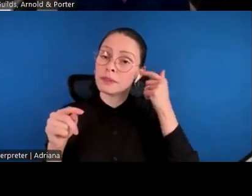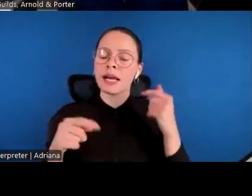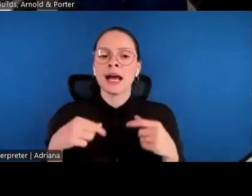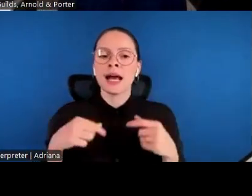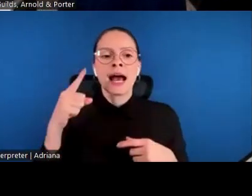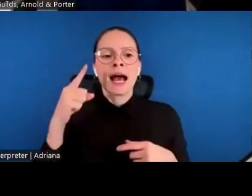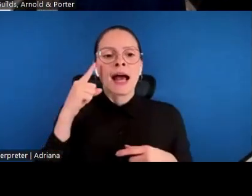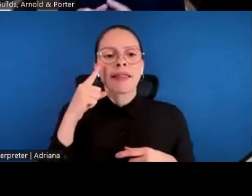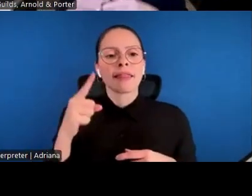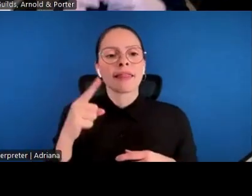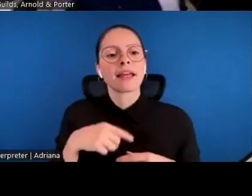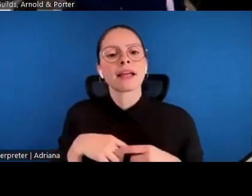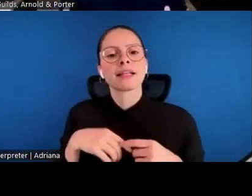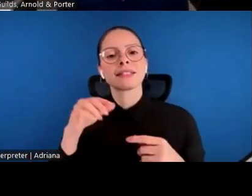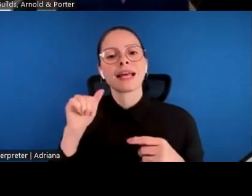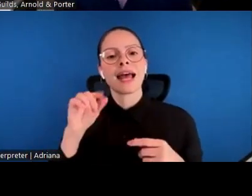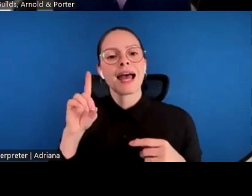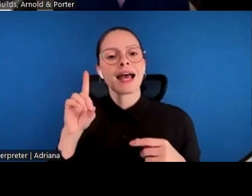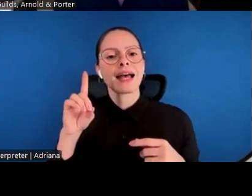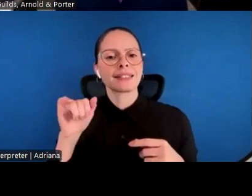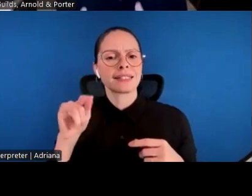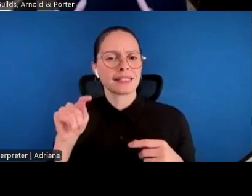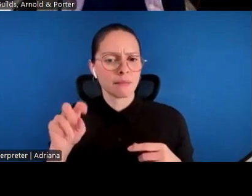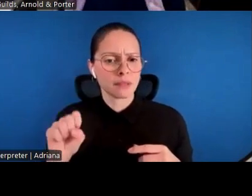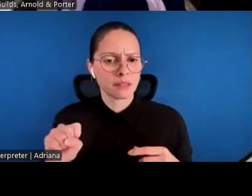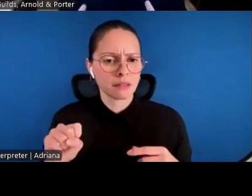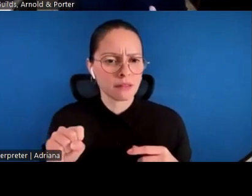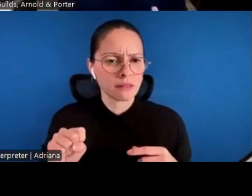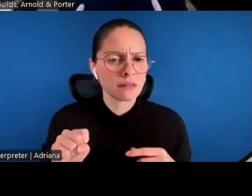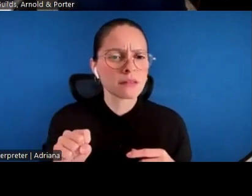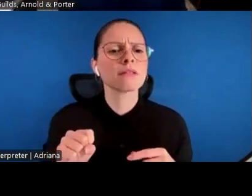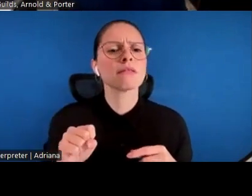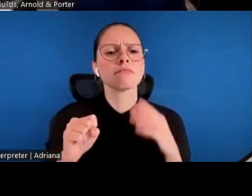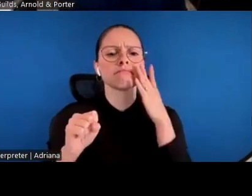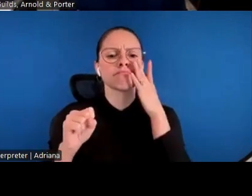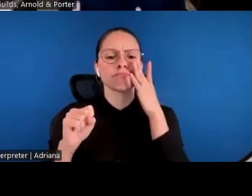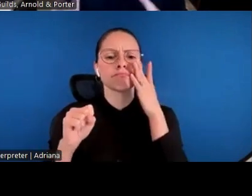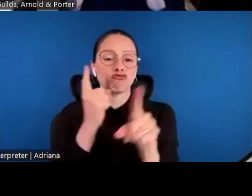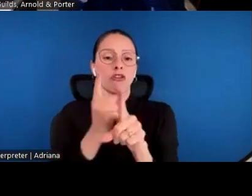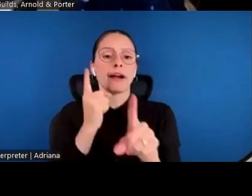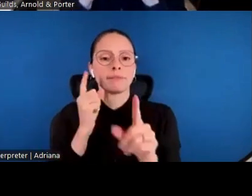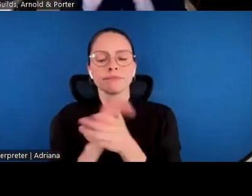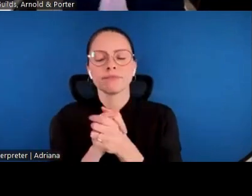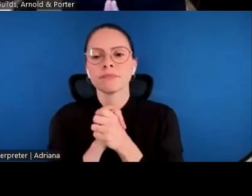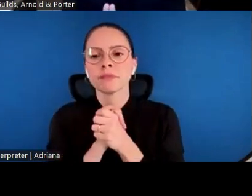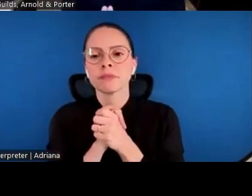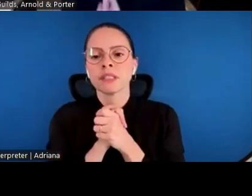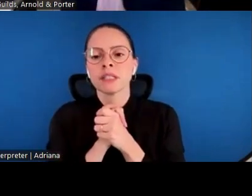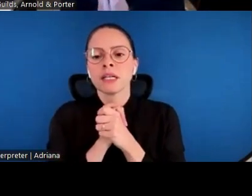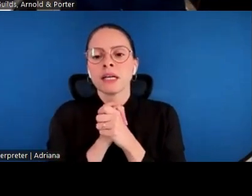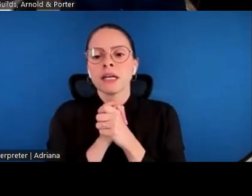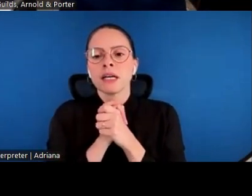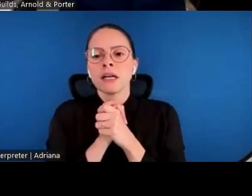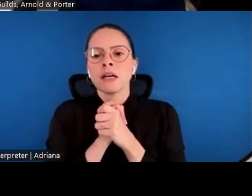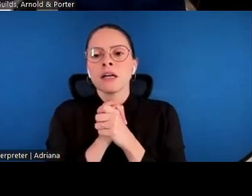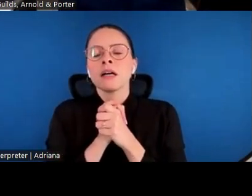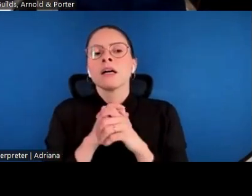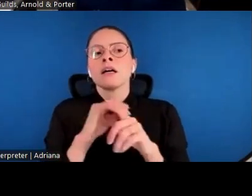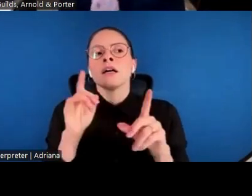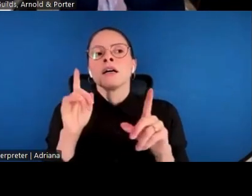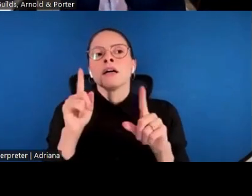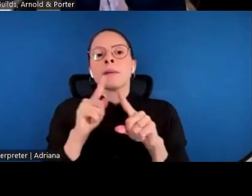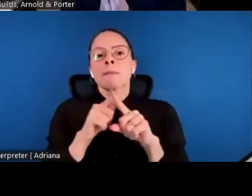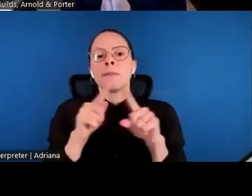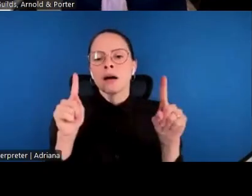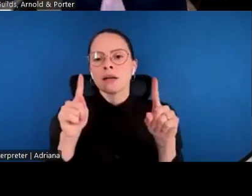Ruth is absolutely right. This is beyond the scope of this discussion, but I would put a pin in it, as Ruth mentioned,